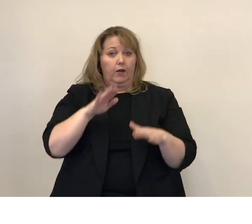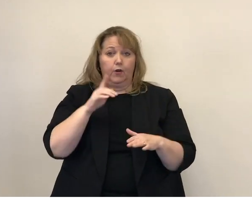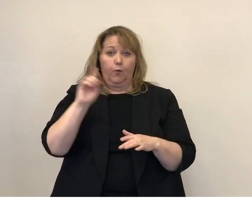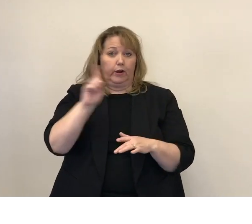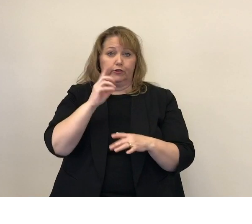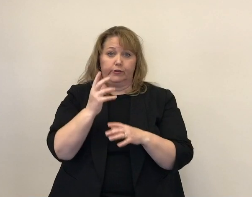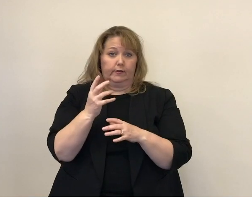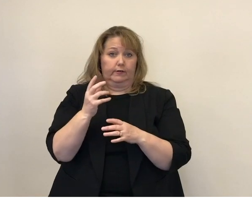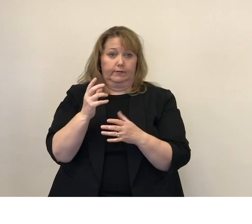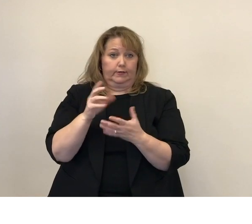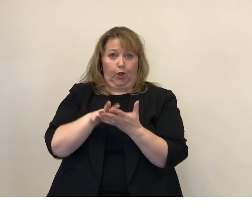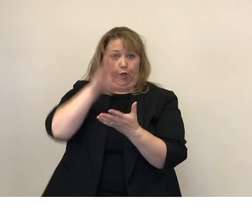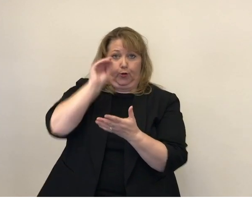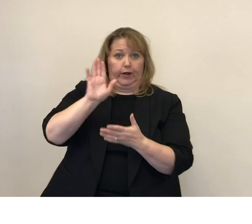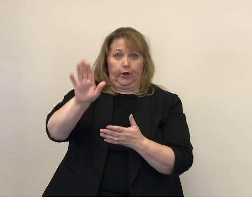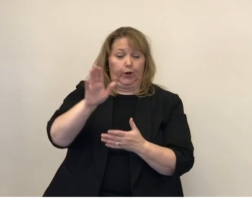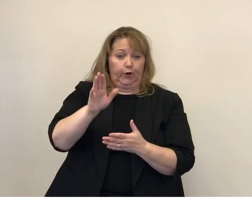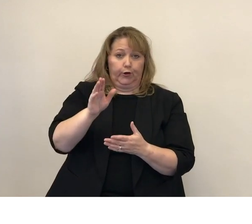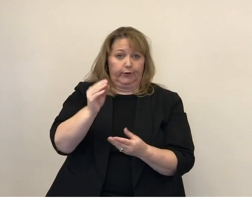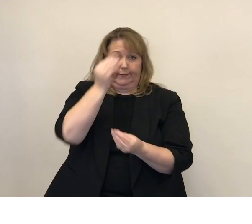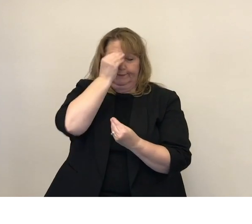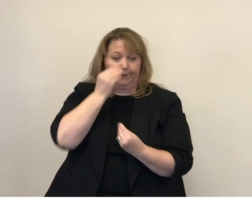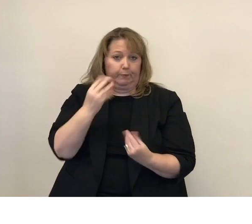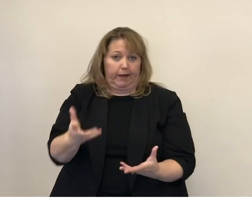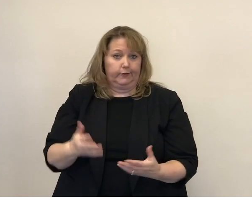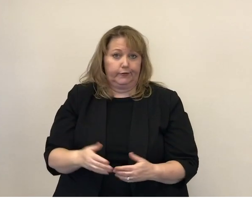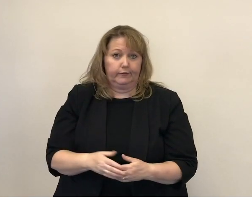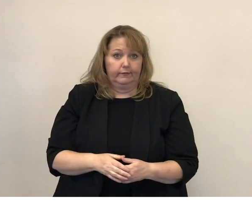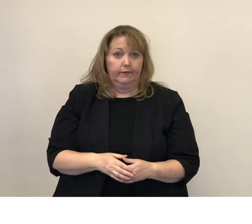the experts that I have. I've got one of them here with you today.